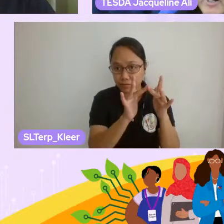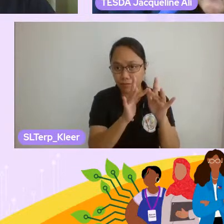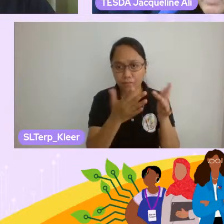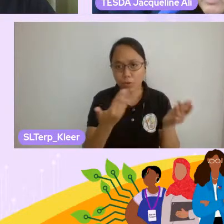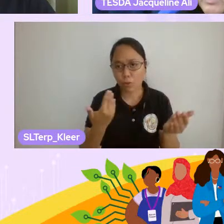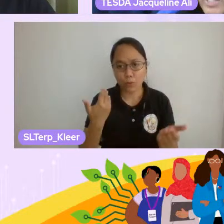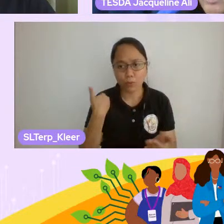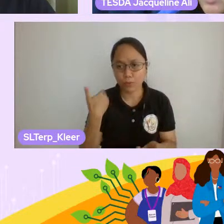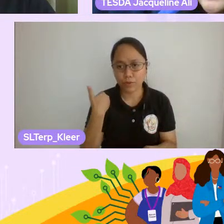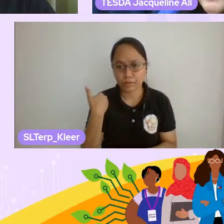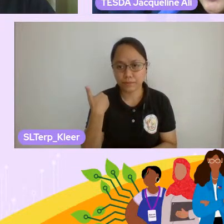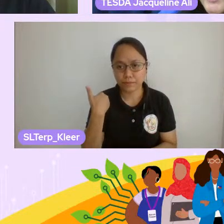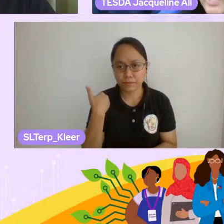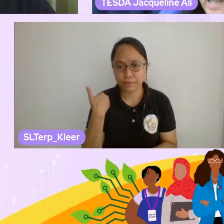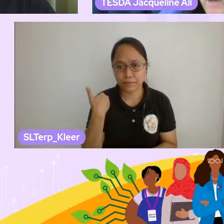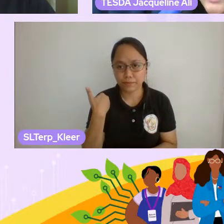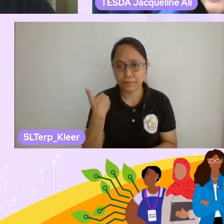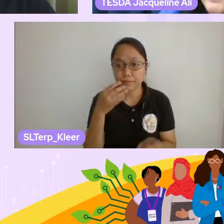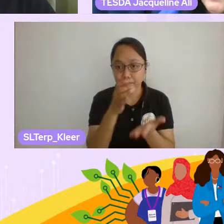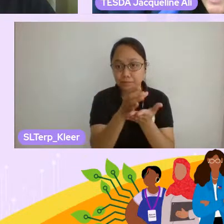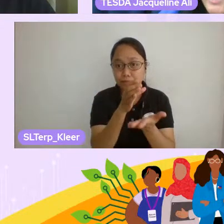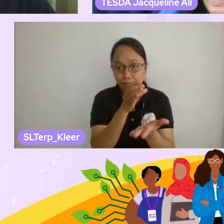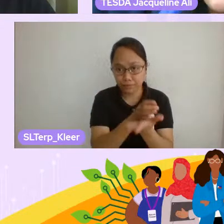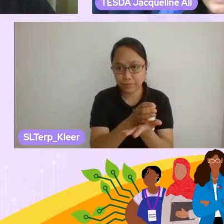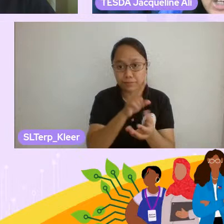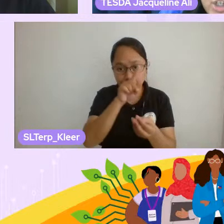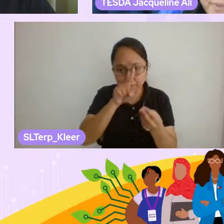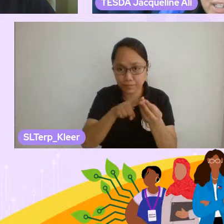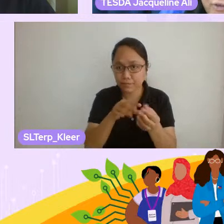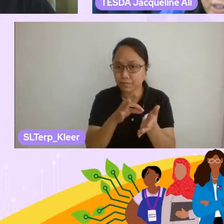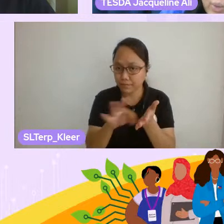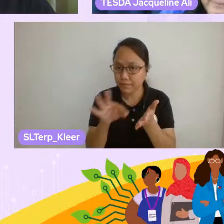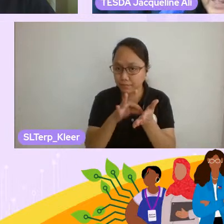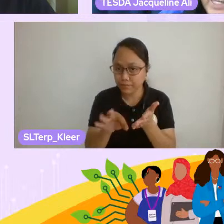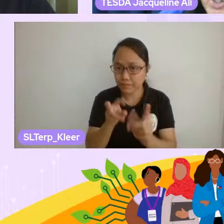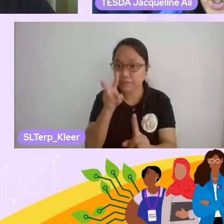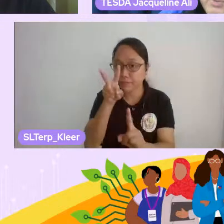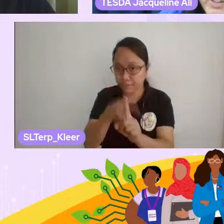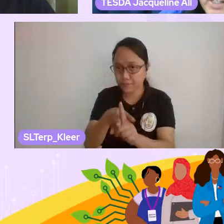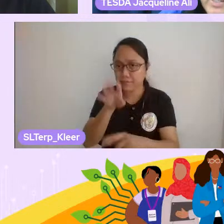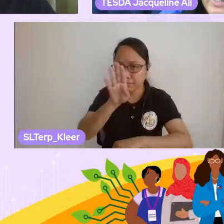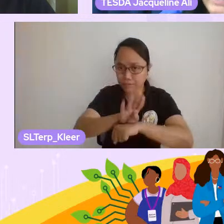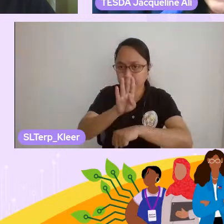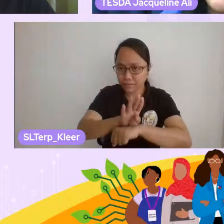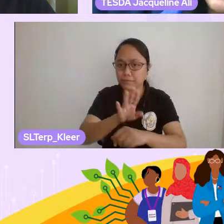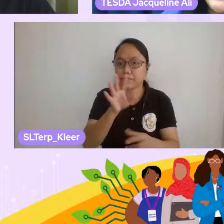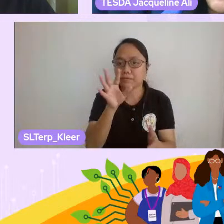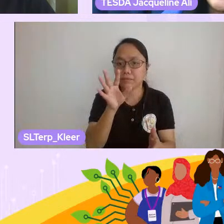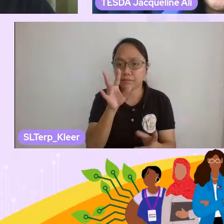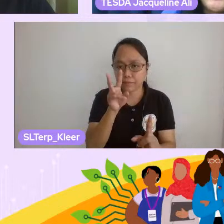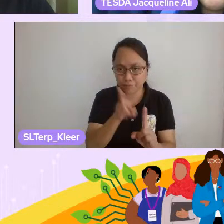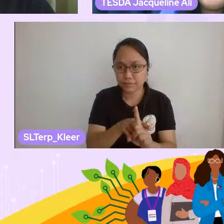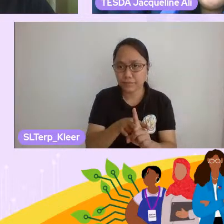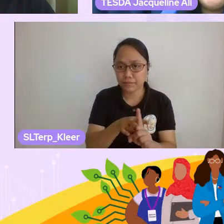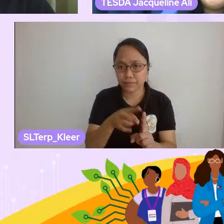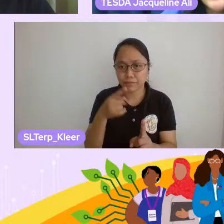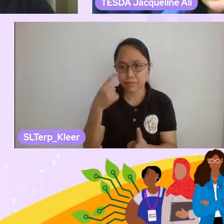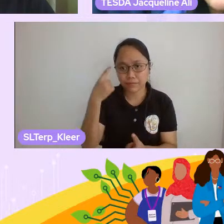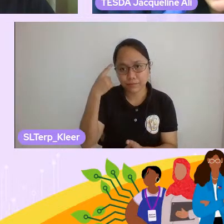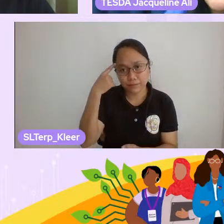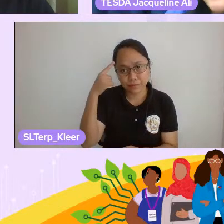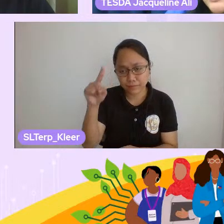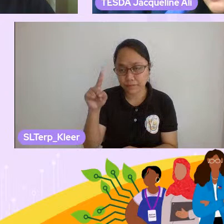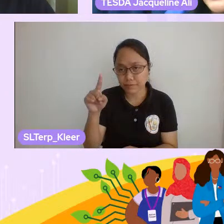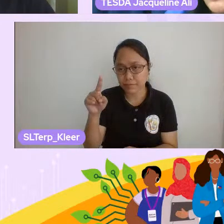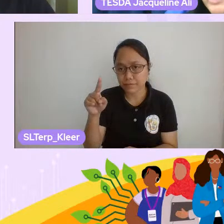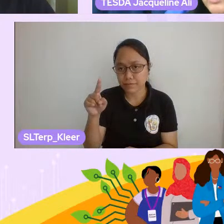tayong courses on accounting application, specific to applications po na SAP, NetSwift po. No, currently